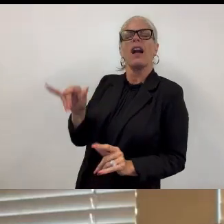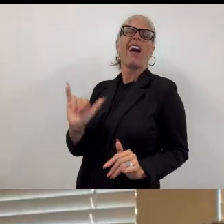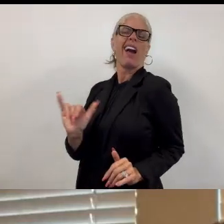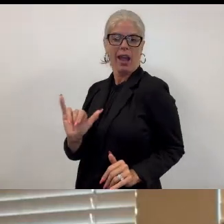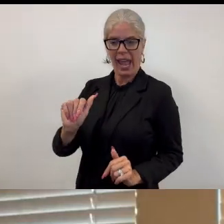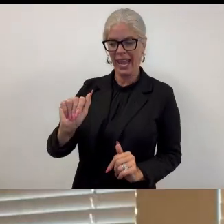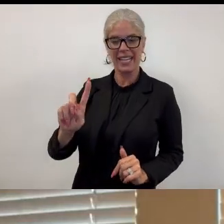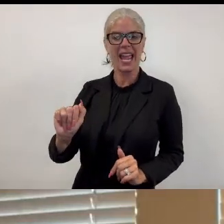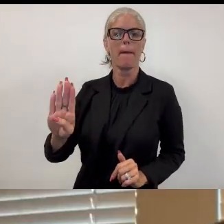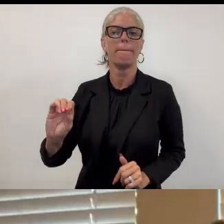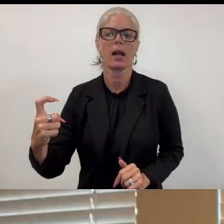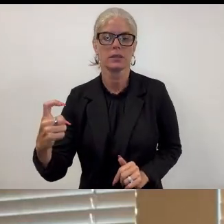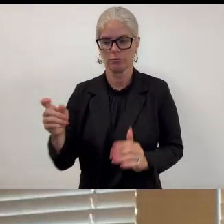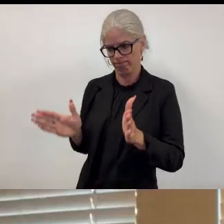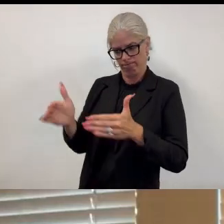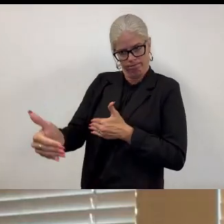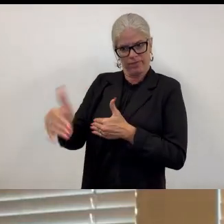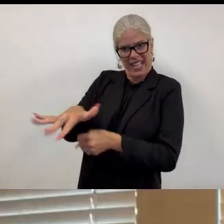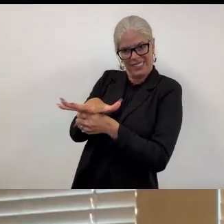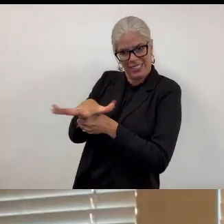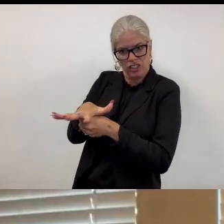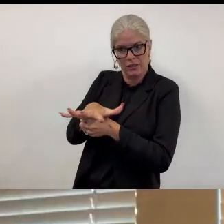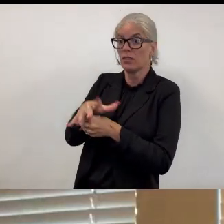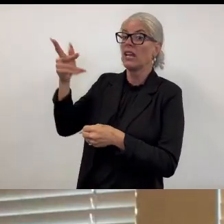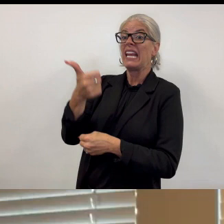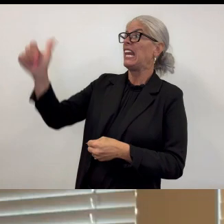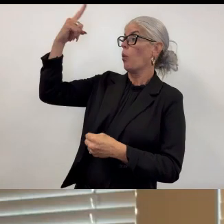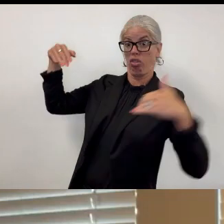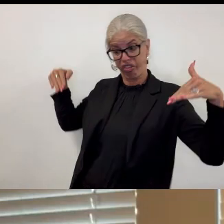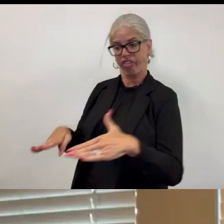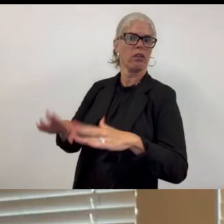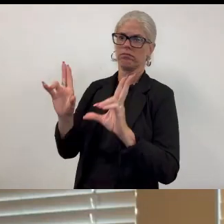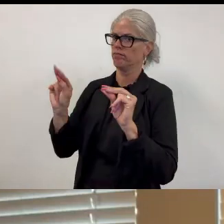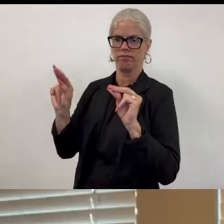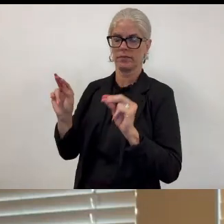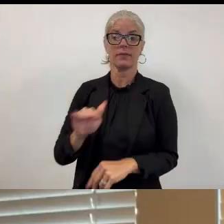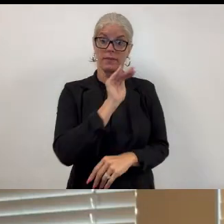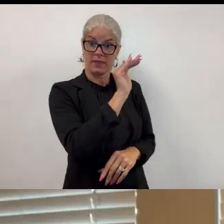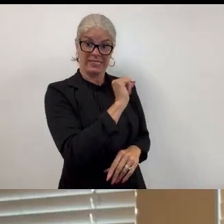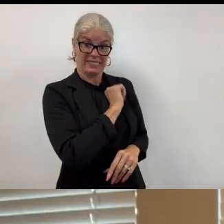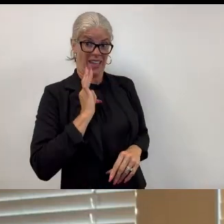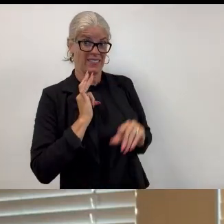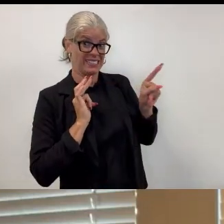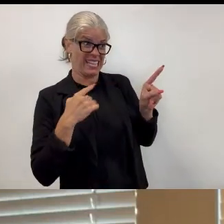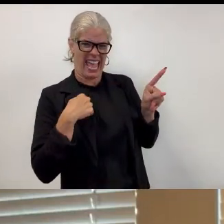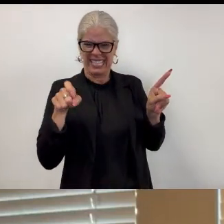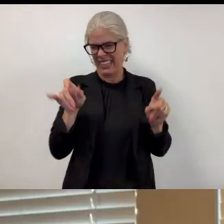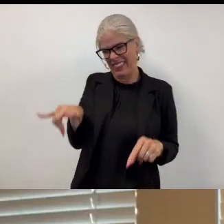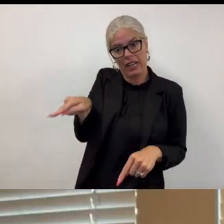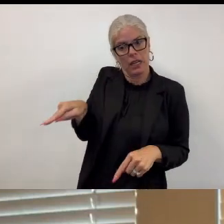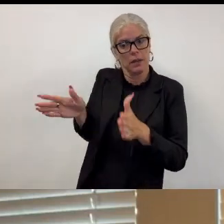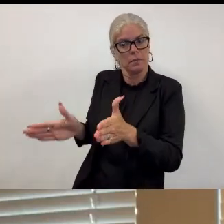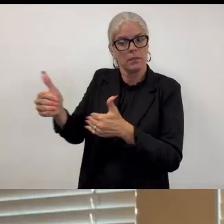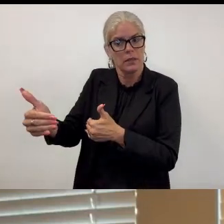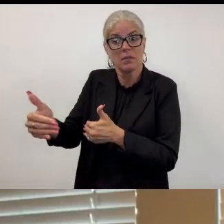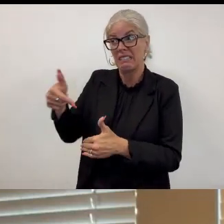call it the ADA box, basically, because it is the known understanding that you have to then speak to a staff member at the